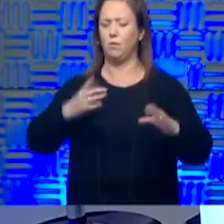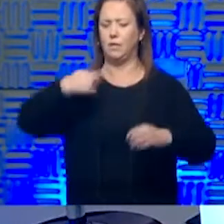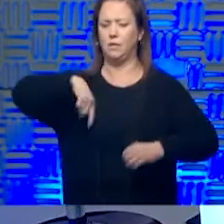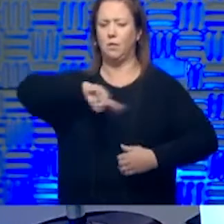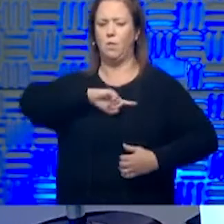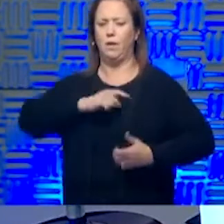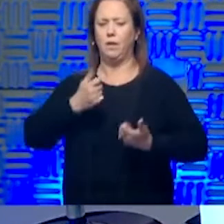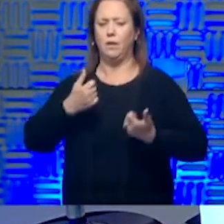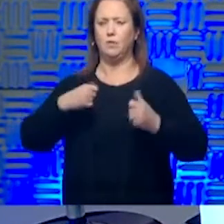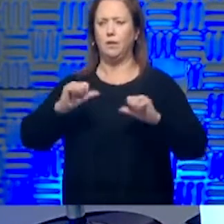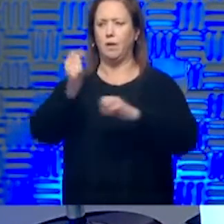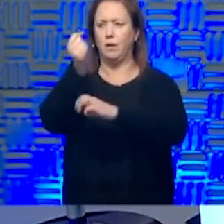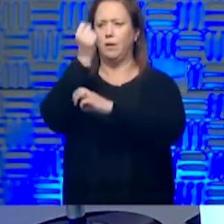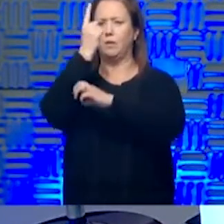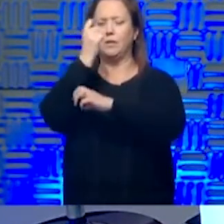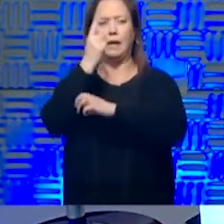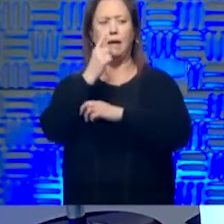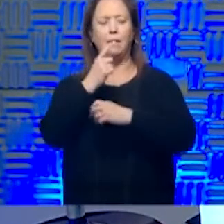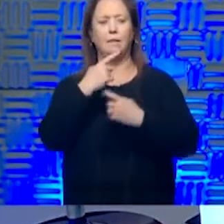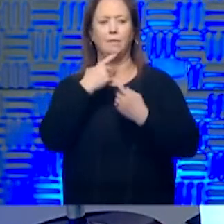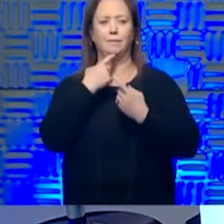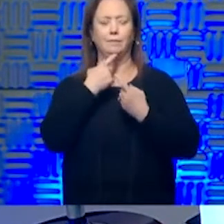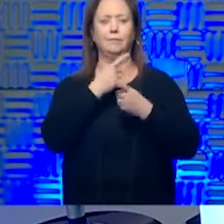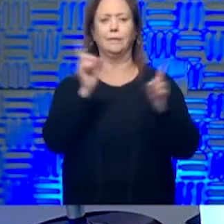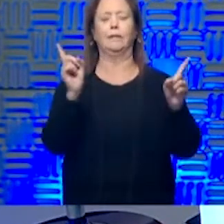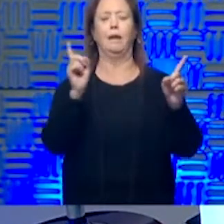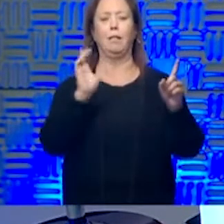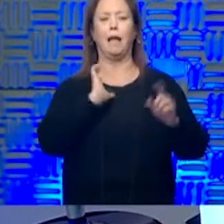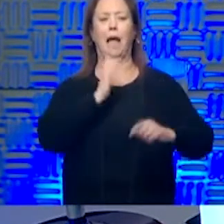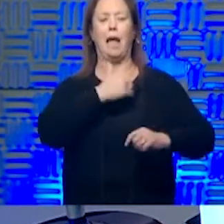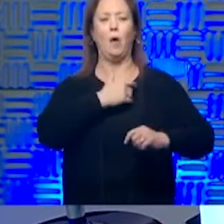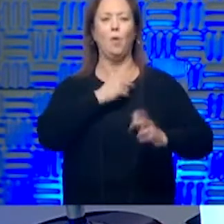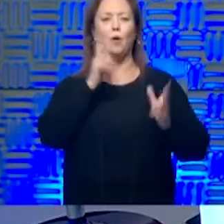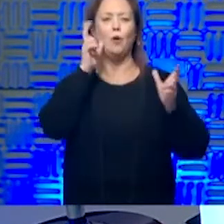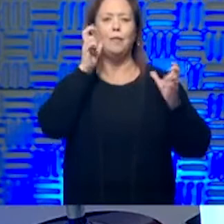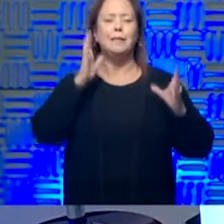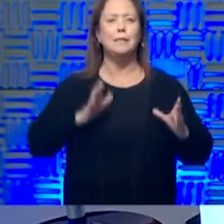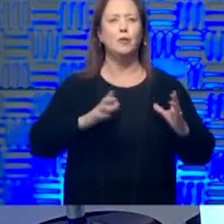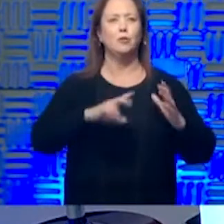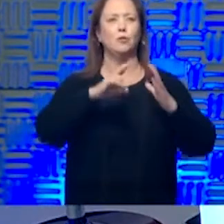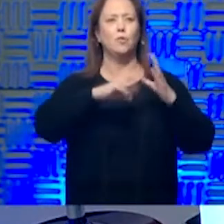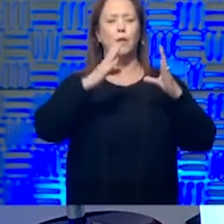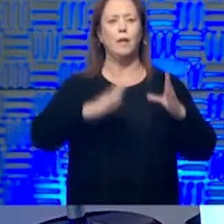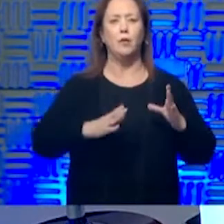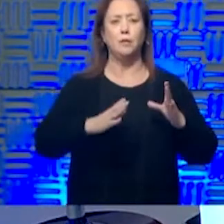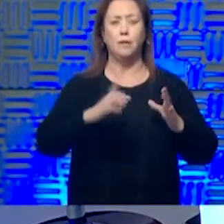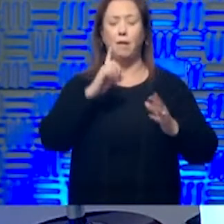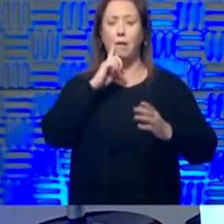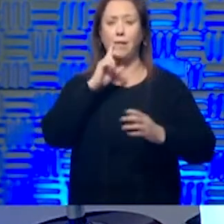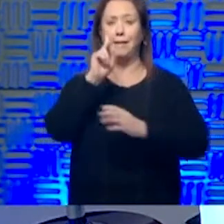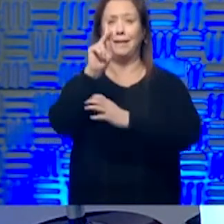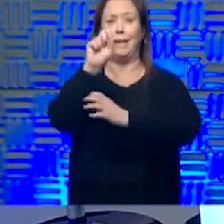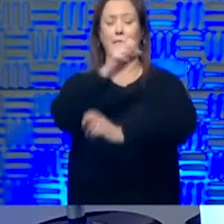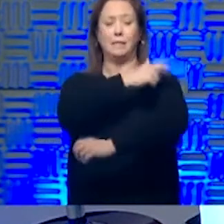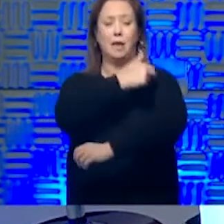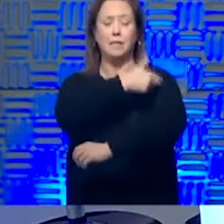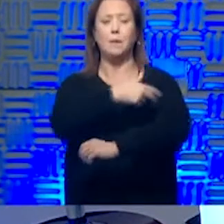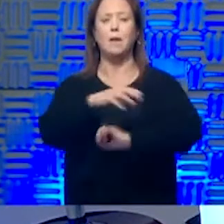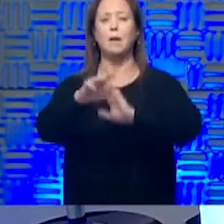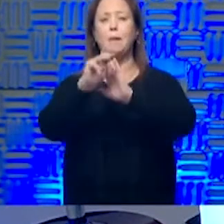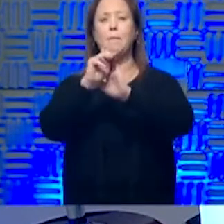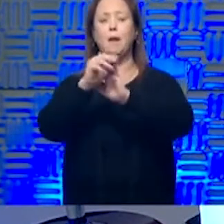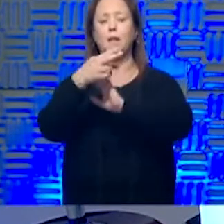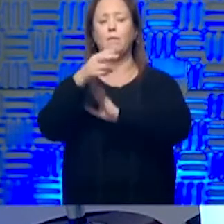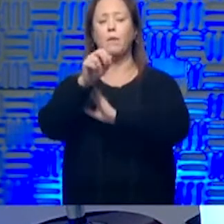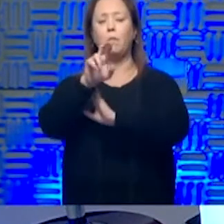to understand and give our readers and listeners a picture of just how full Kansas hospitals are? You know, there's modeling out of Harvard,